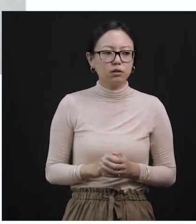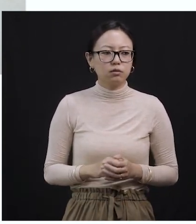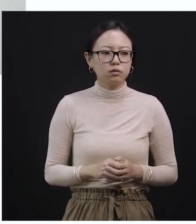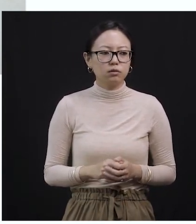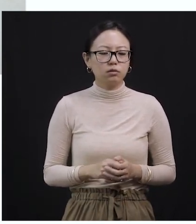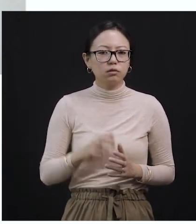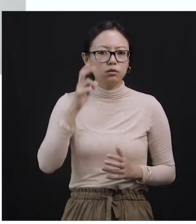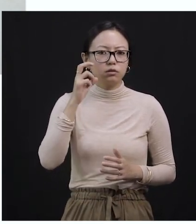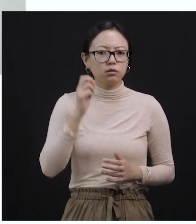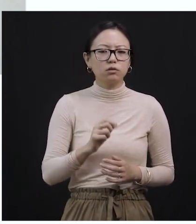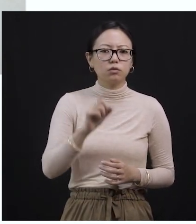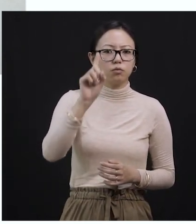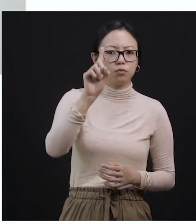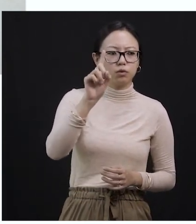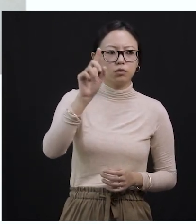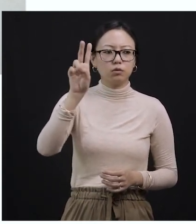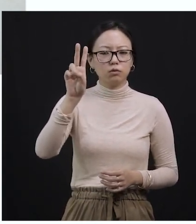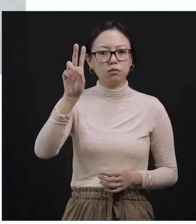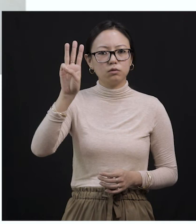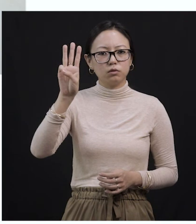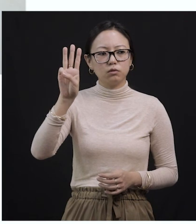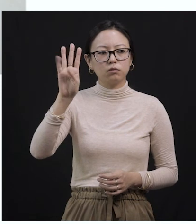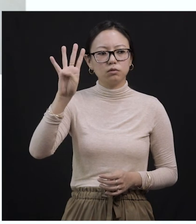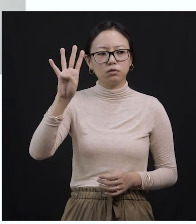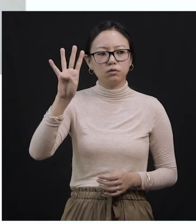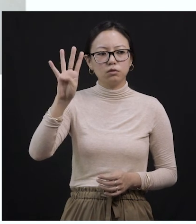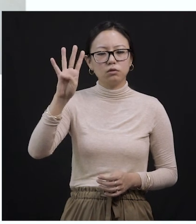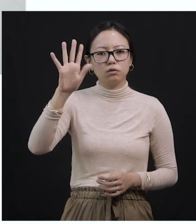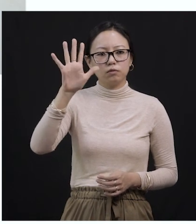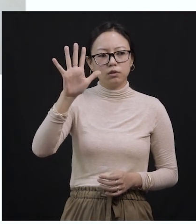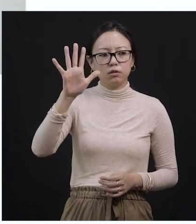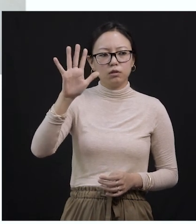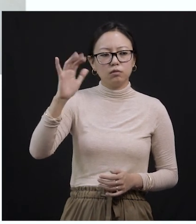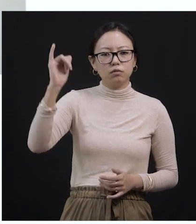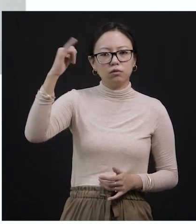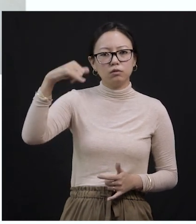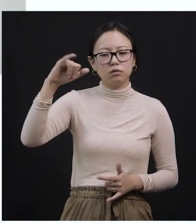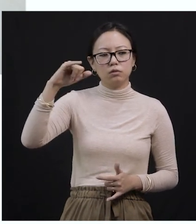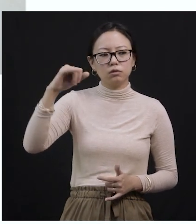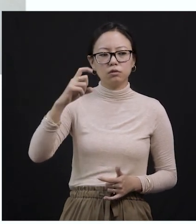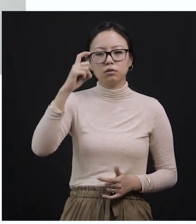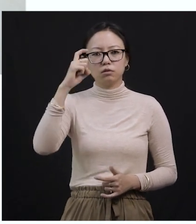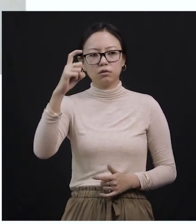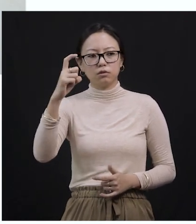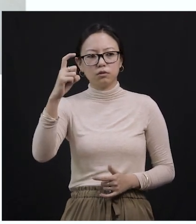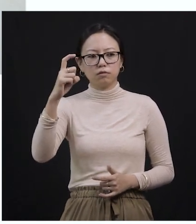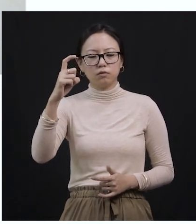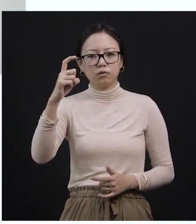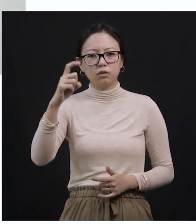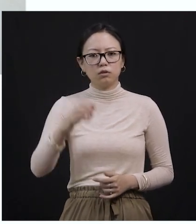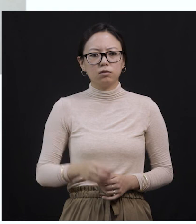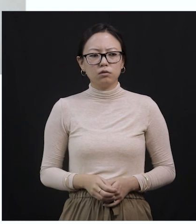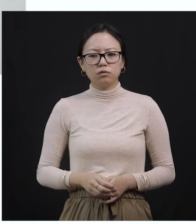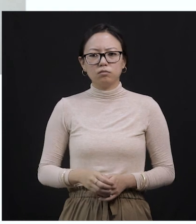row, 1, 2, 3, 4, 5, 6, and